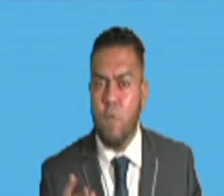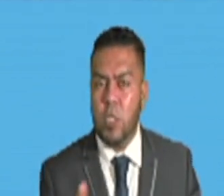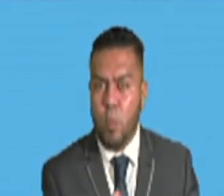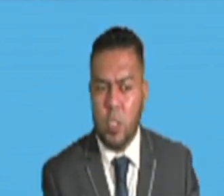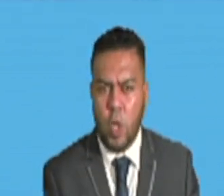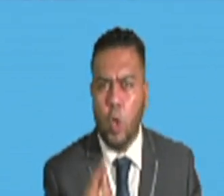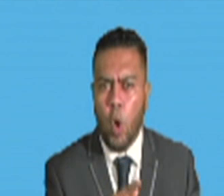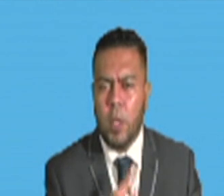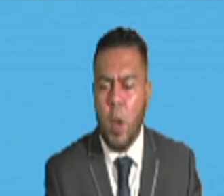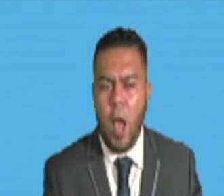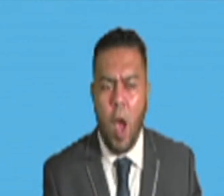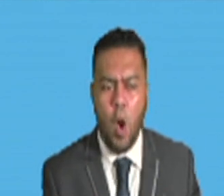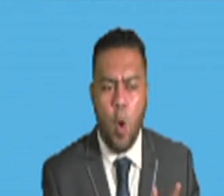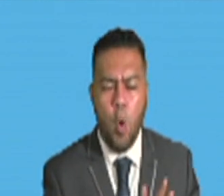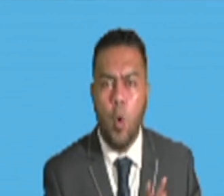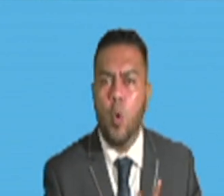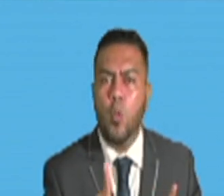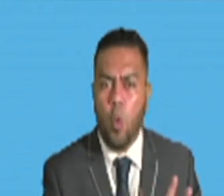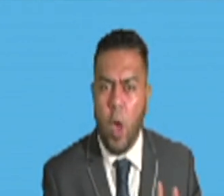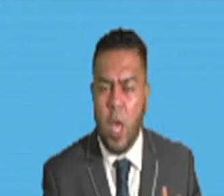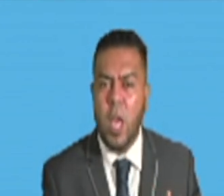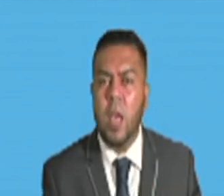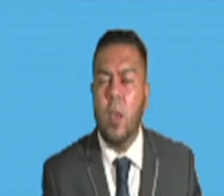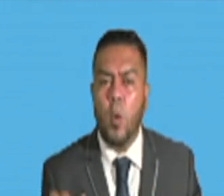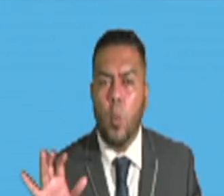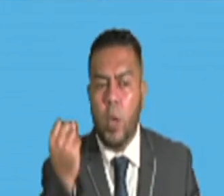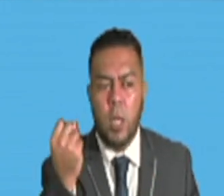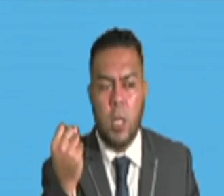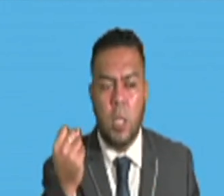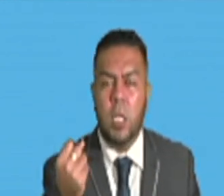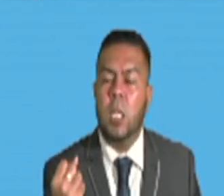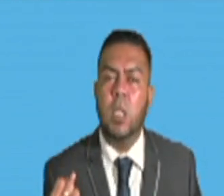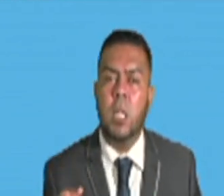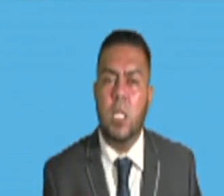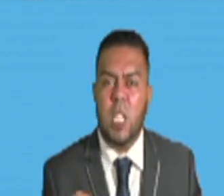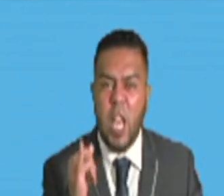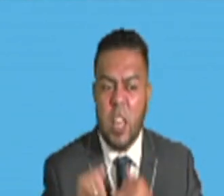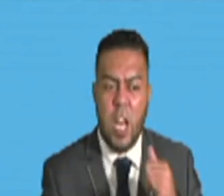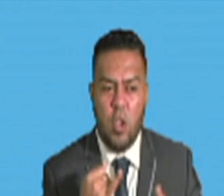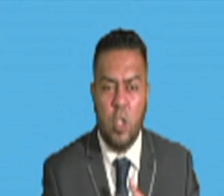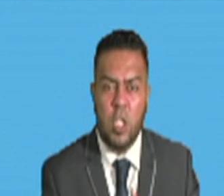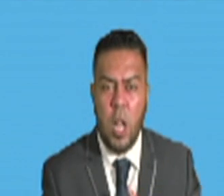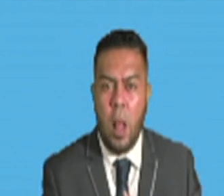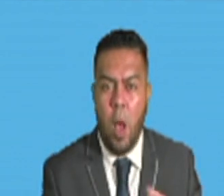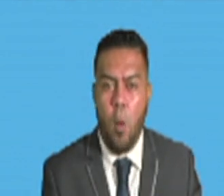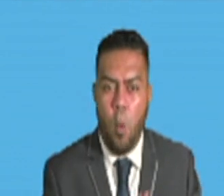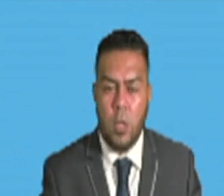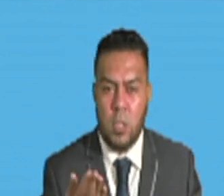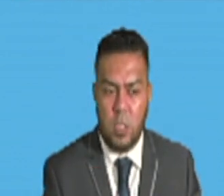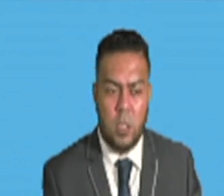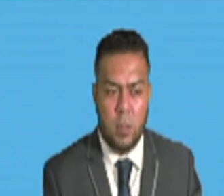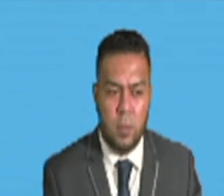Roy Krishna won this international award, and everybody stood up and congratulated him. Honourable Lavere, after